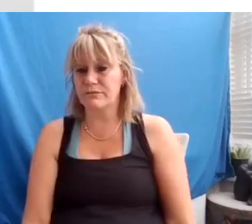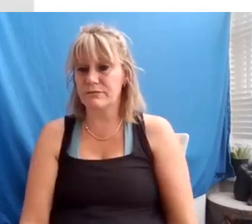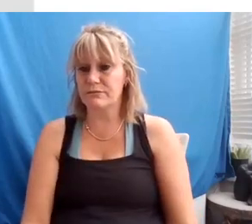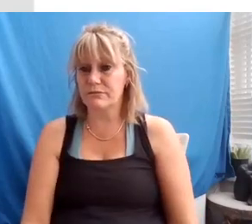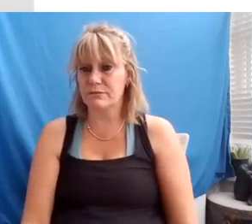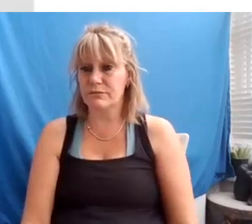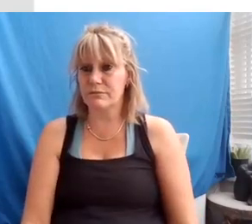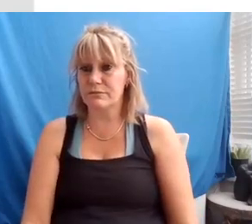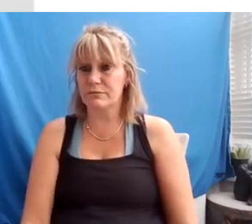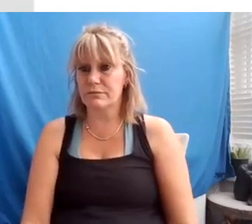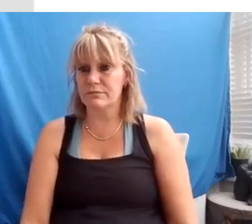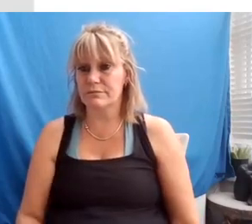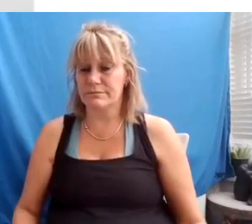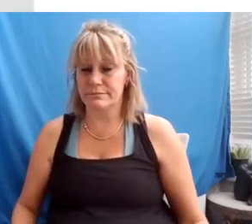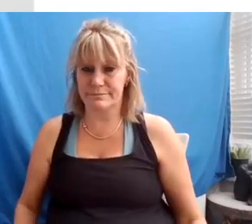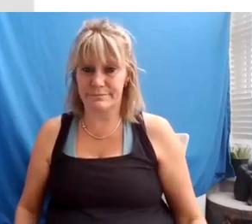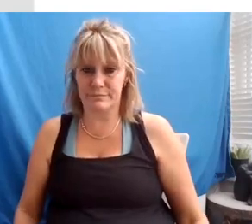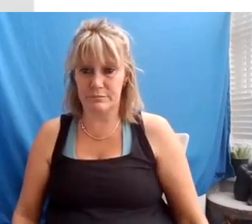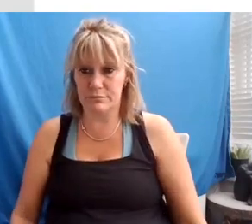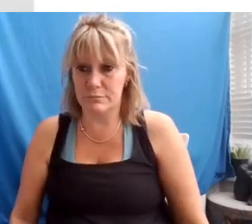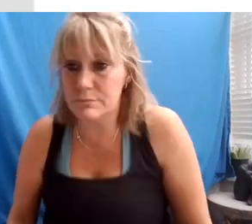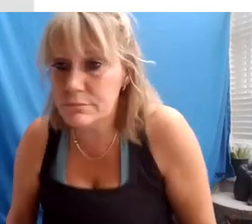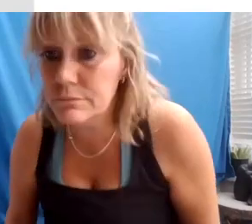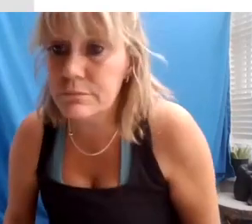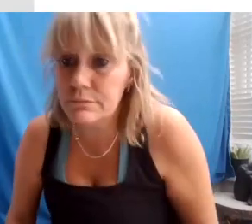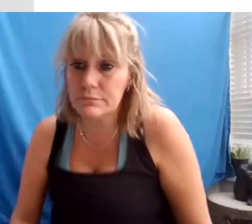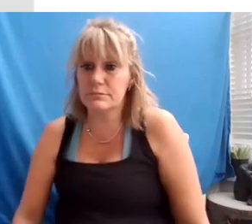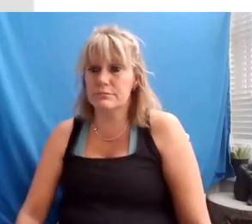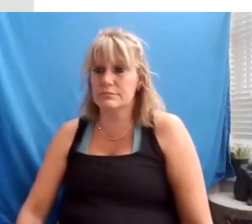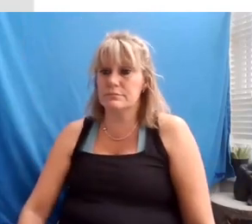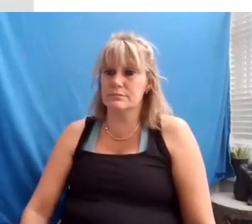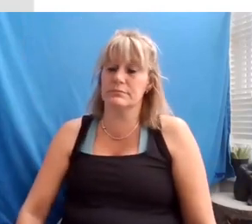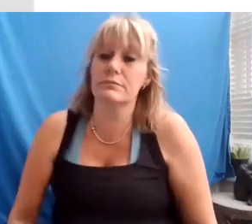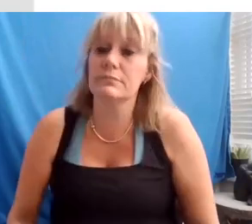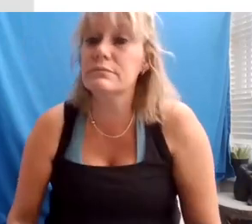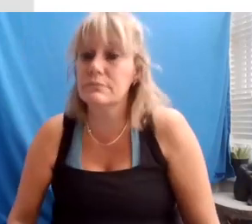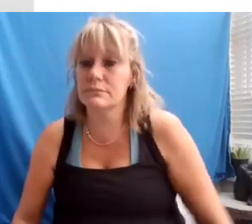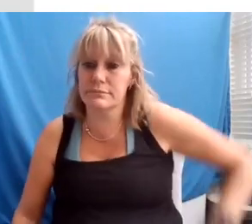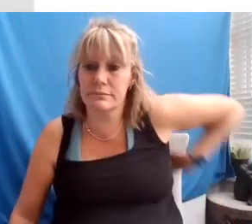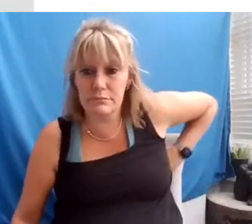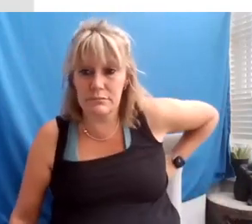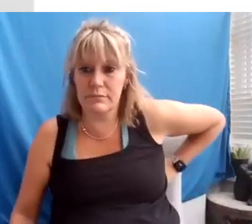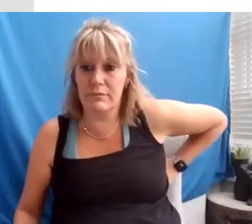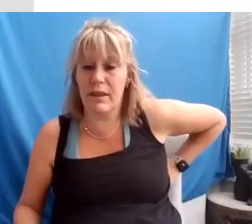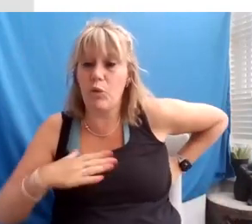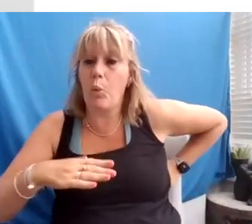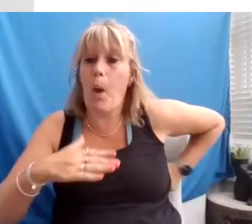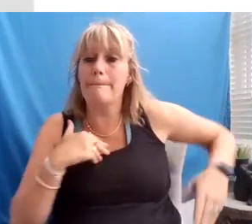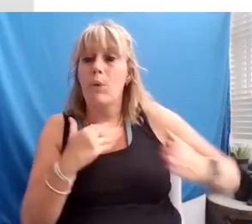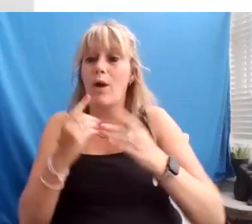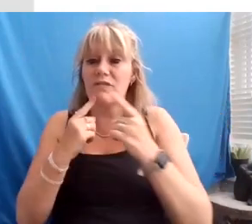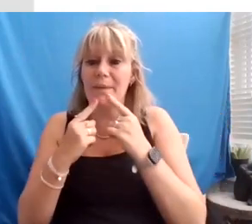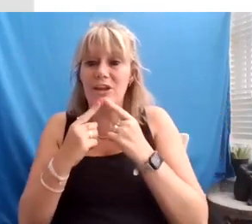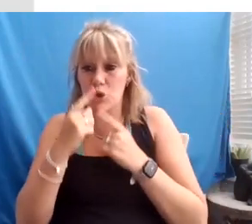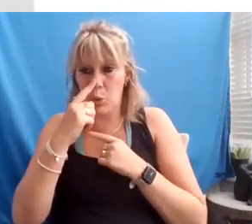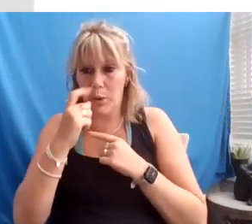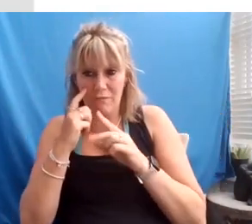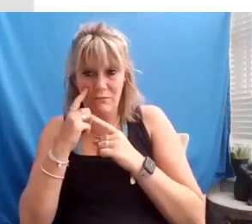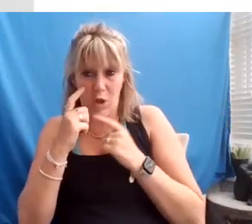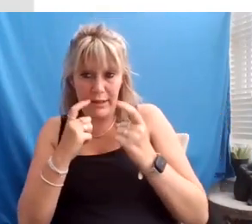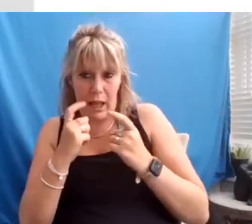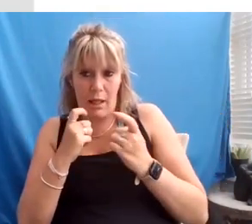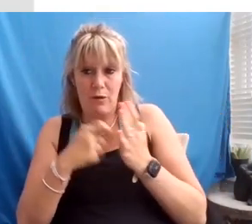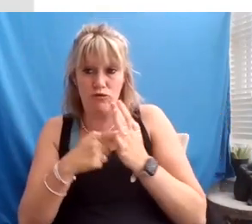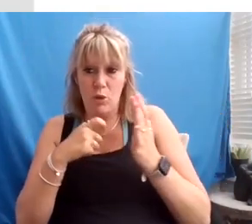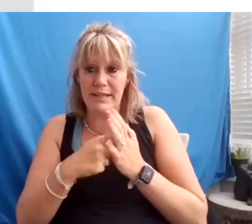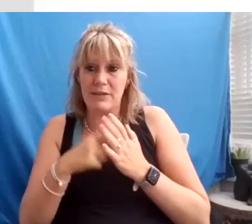more if you'd like more information, our newsletter is available online via our website, and you can find out all about the